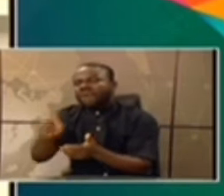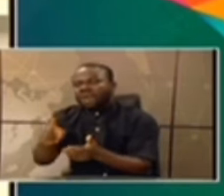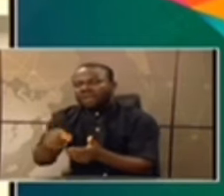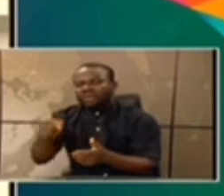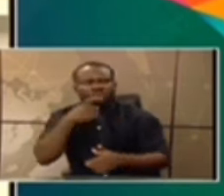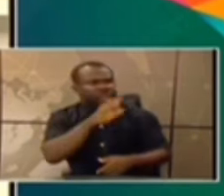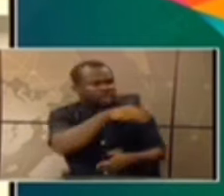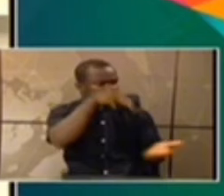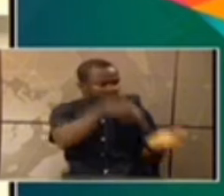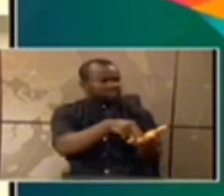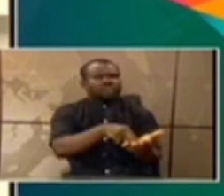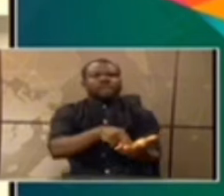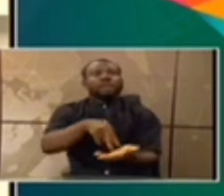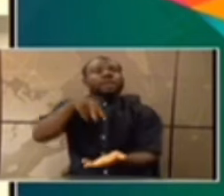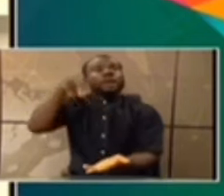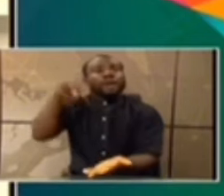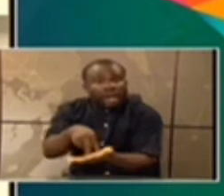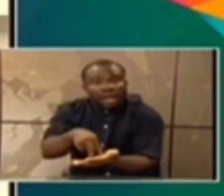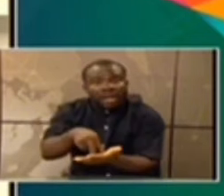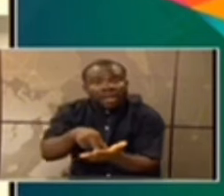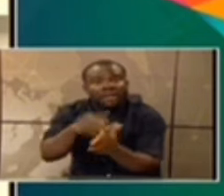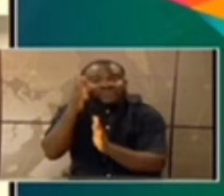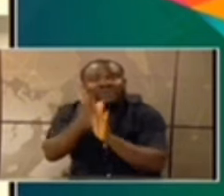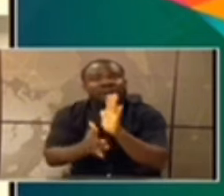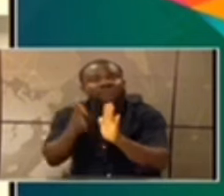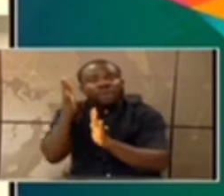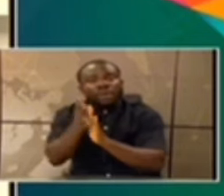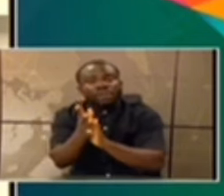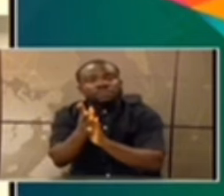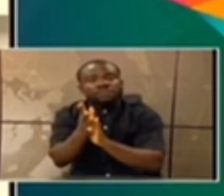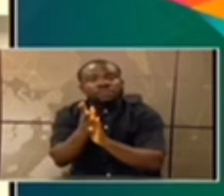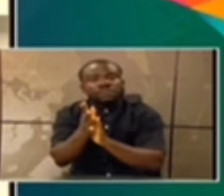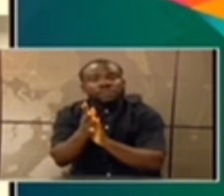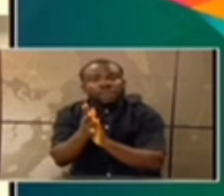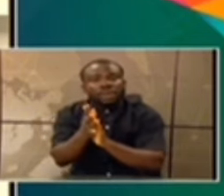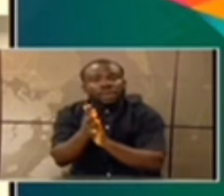in the meeting. Yes, it was a what? Yeah, what? Yeah, the chair can tell when we're